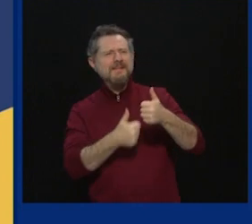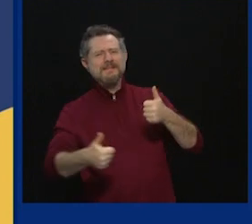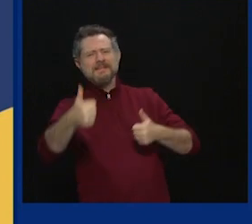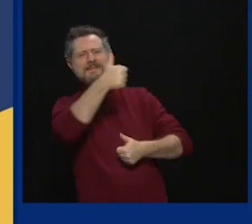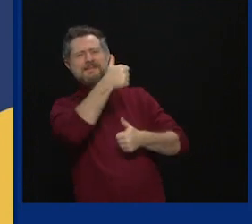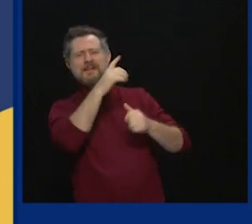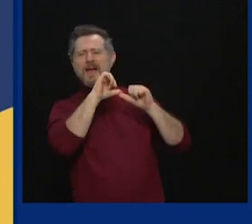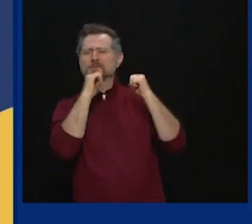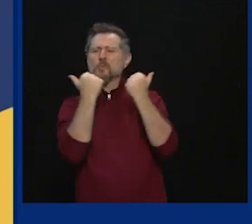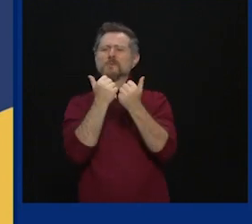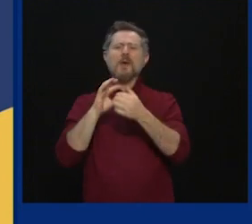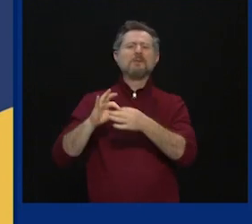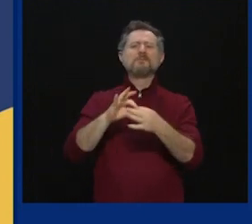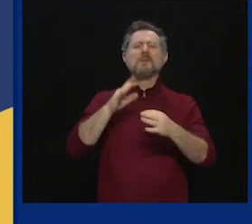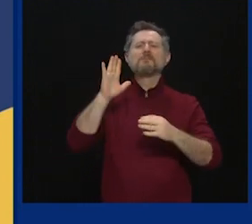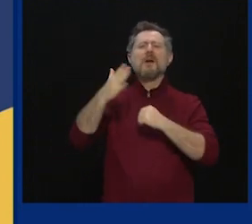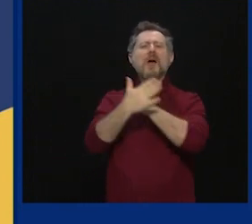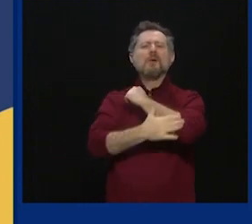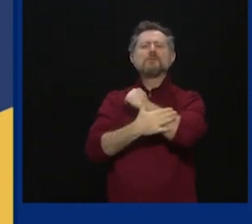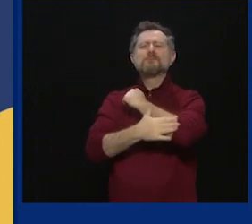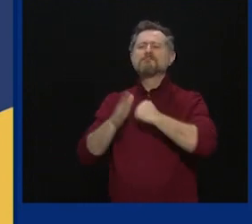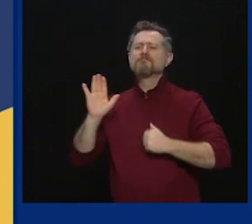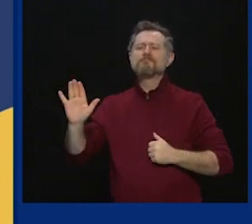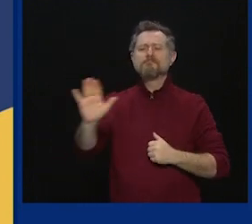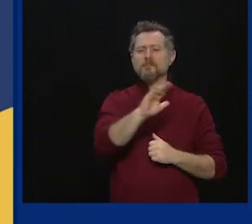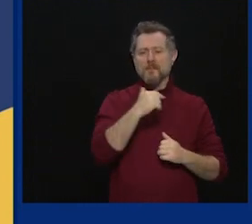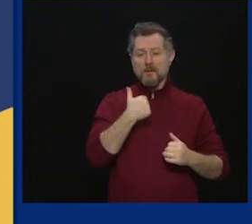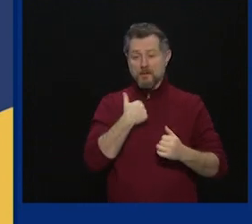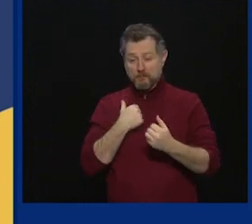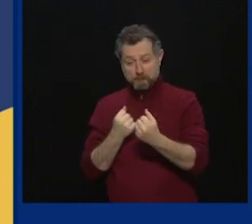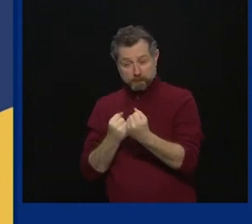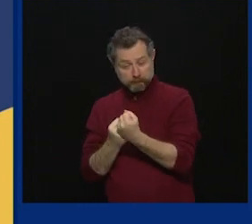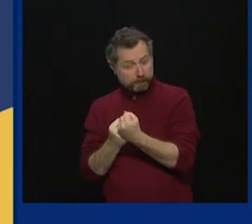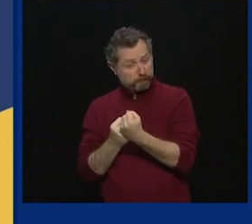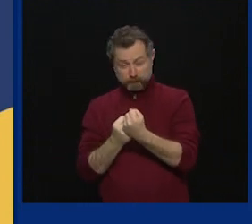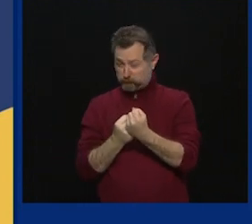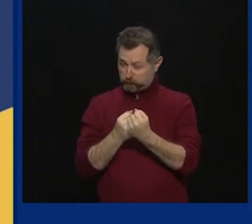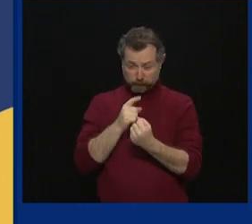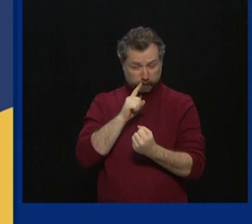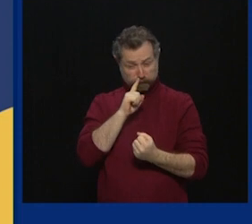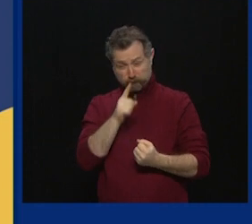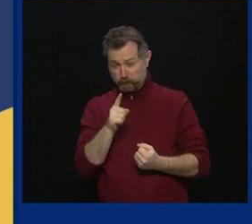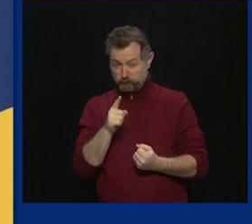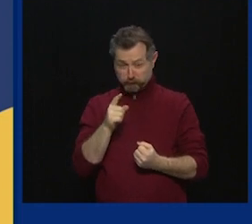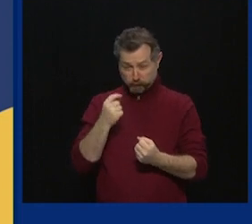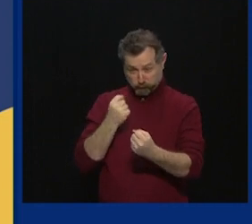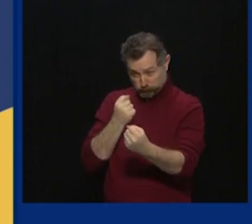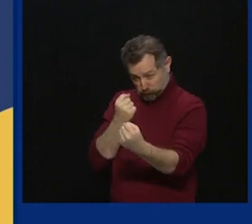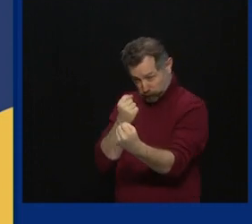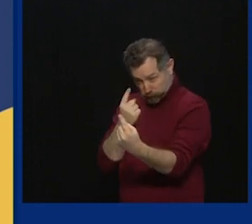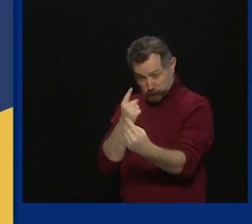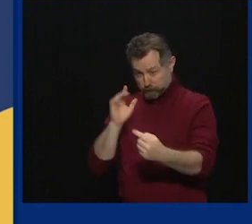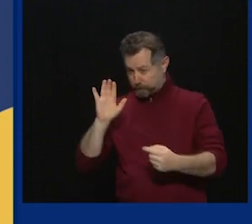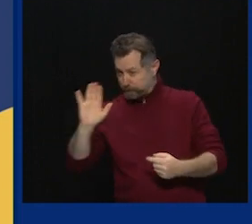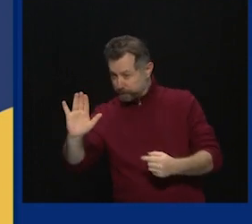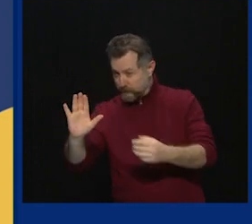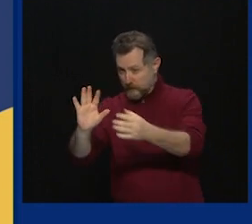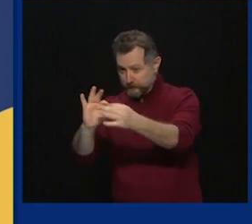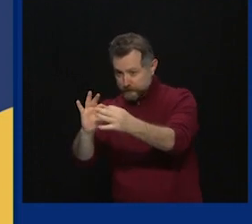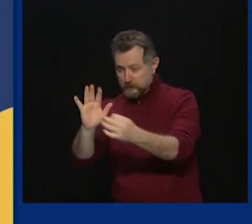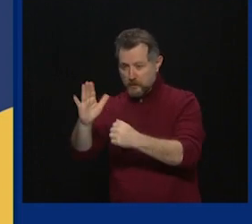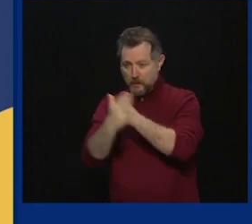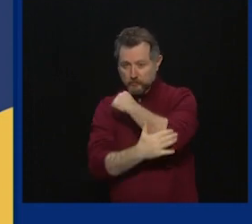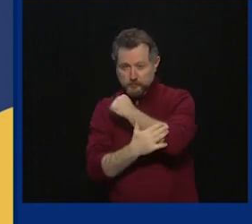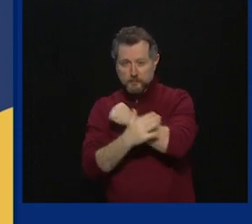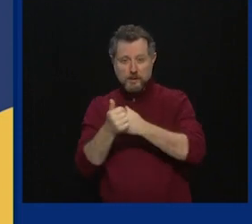myself, who said they support what we're doing and they understand it, as well as my calls to